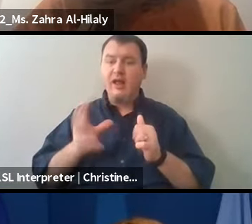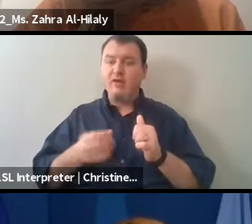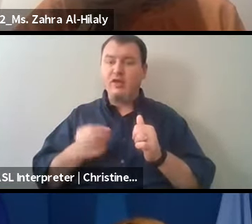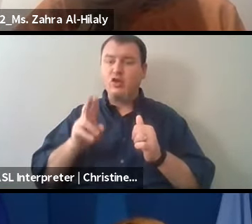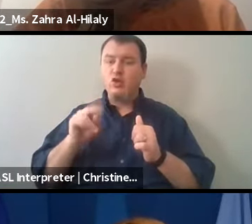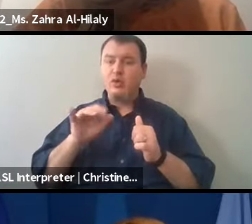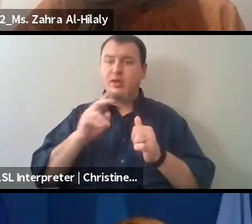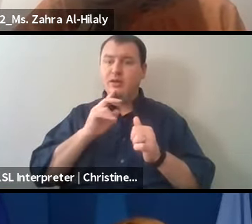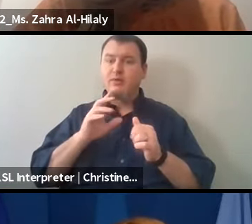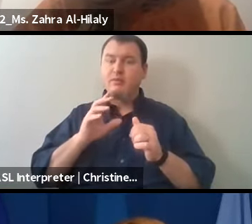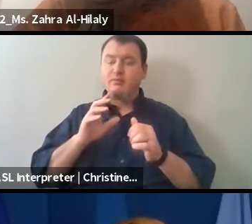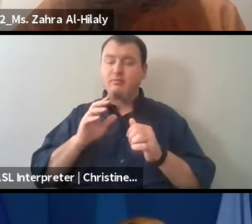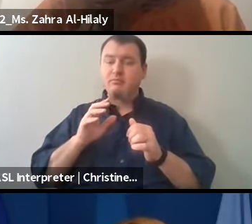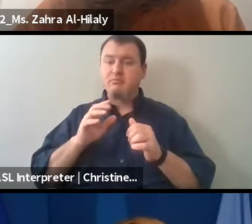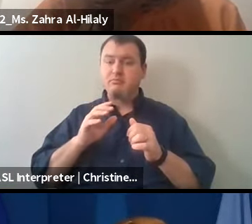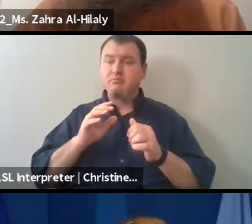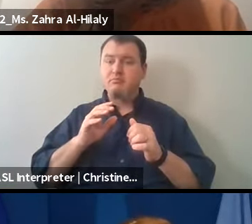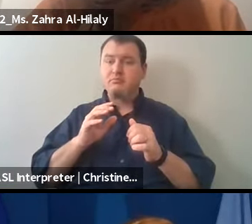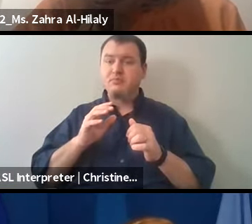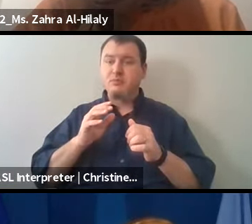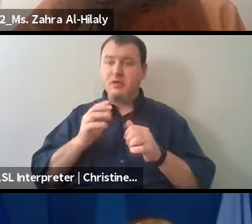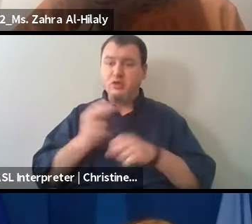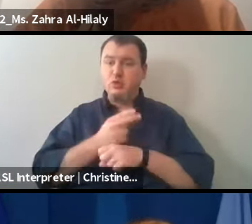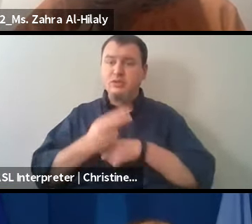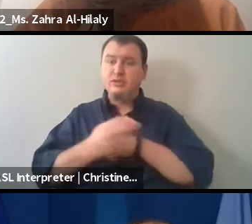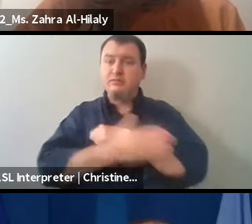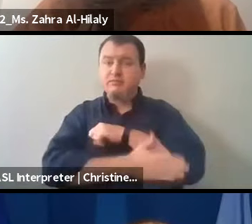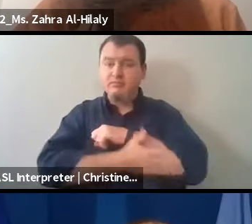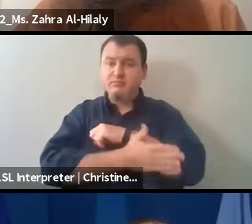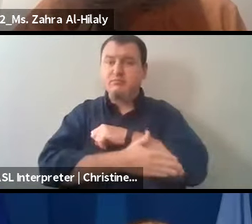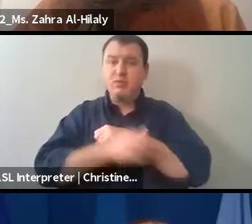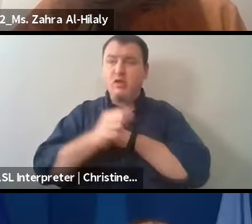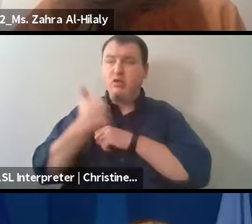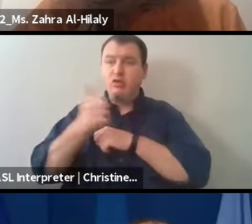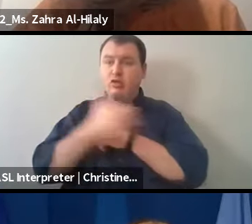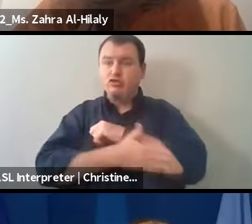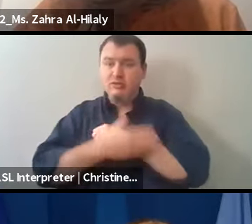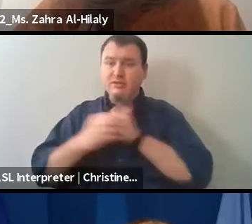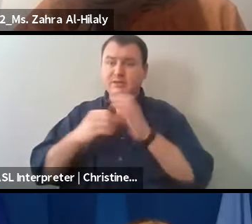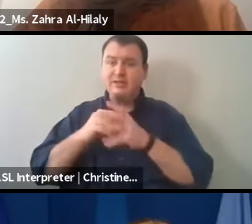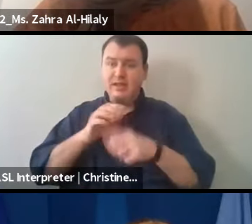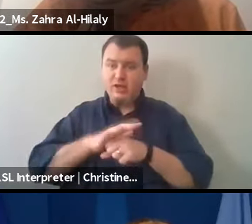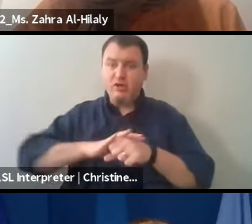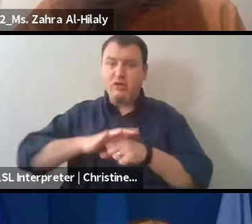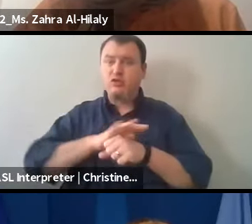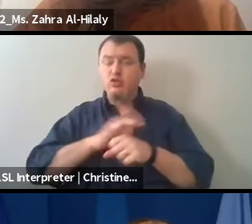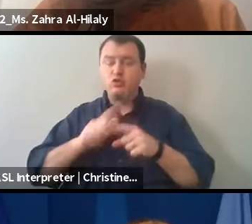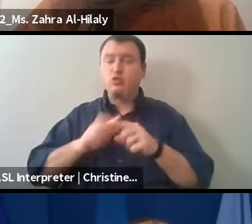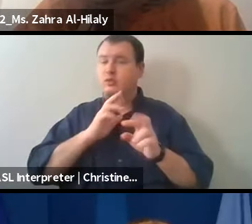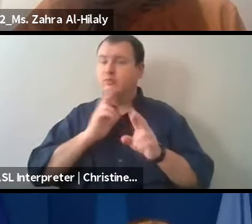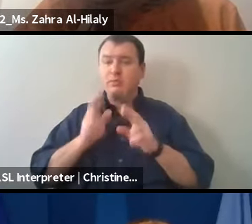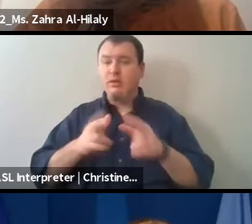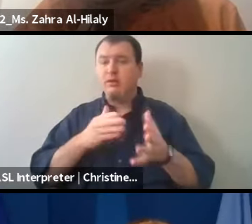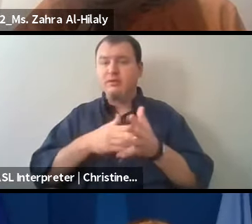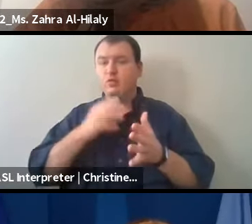in mobilizing member states in the region to prevent and respond violence against women?